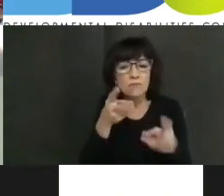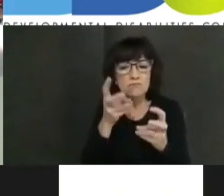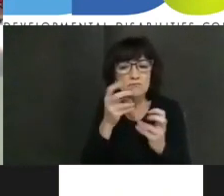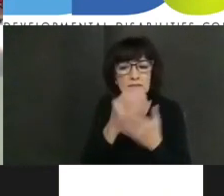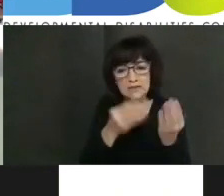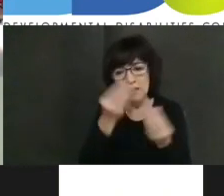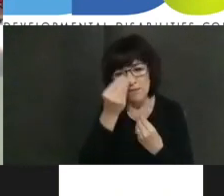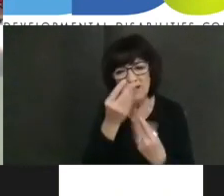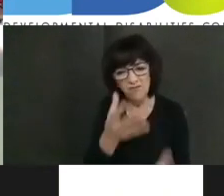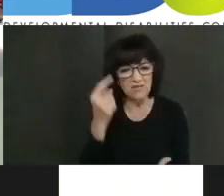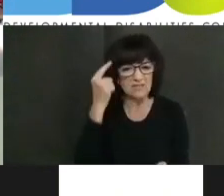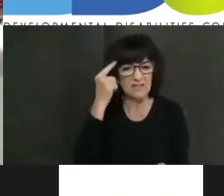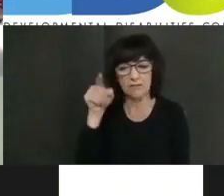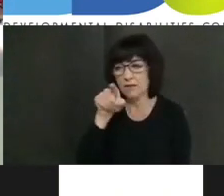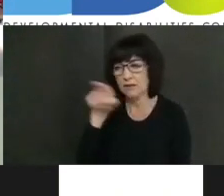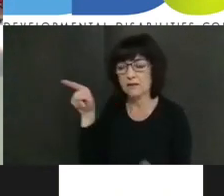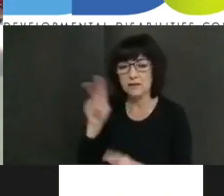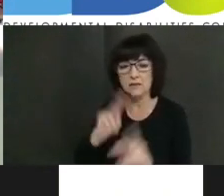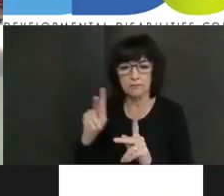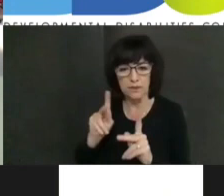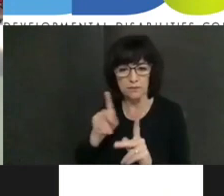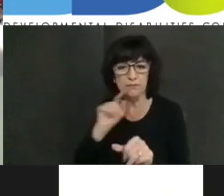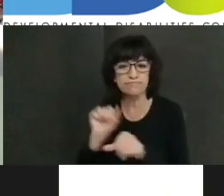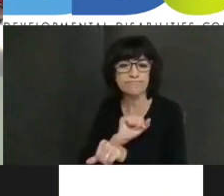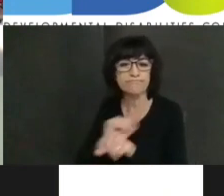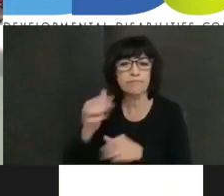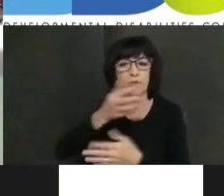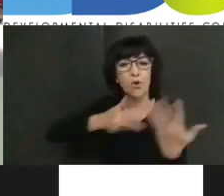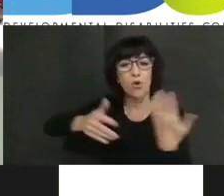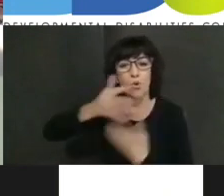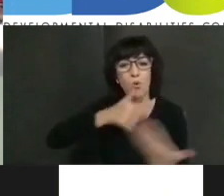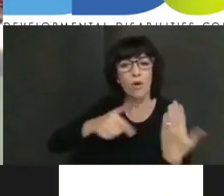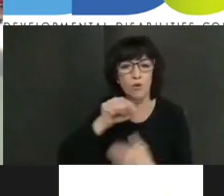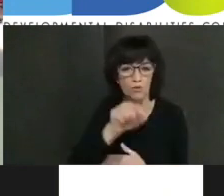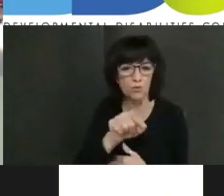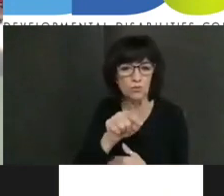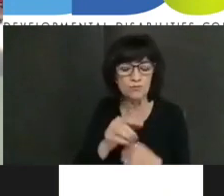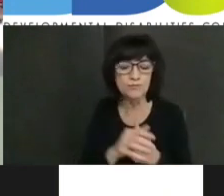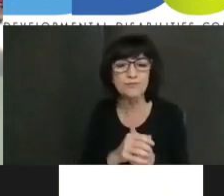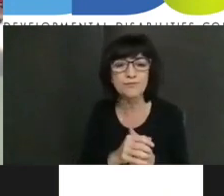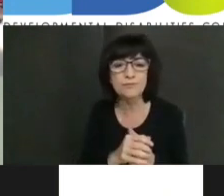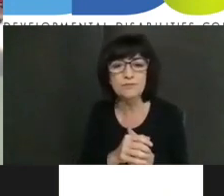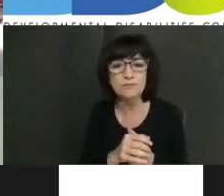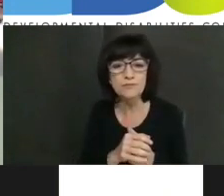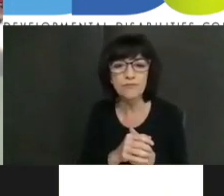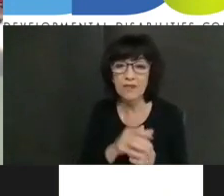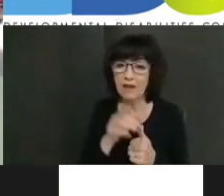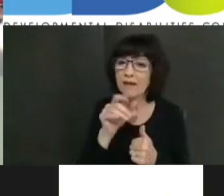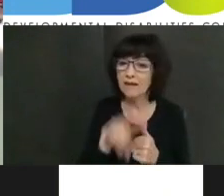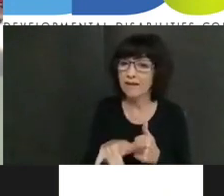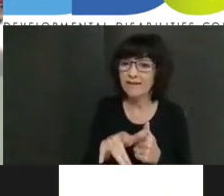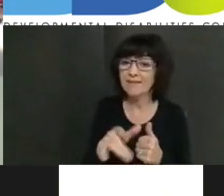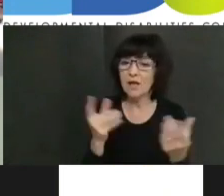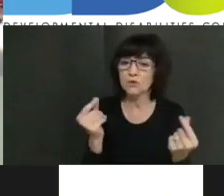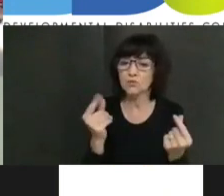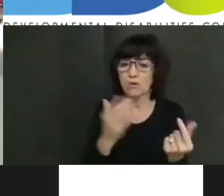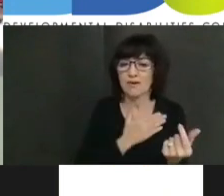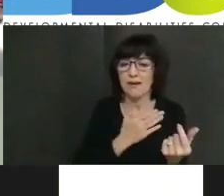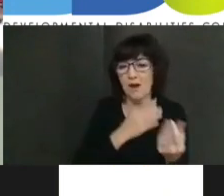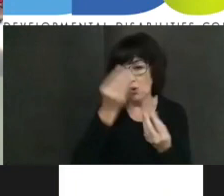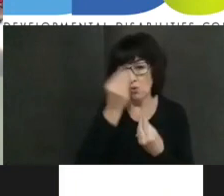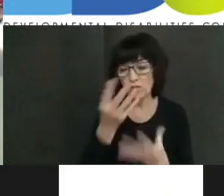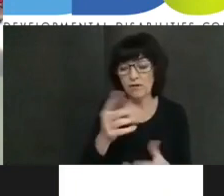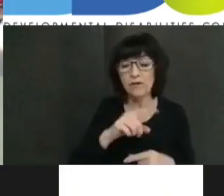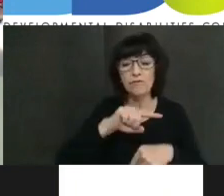which I believe Jill will be touching on momentarily. That is pretty much the information behind this. When we get to the Q&A